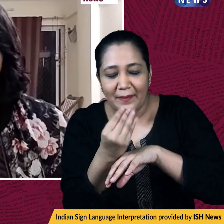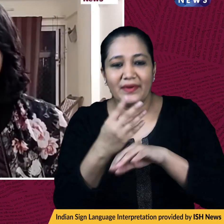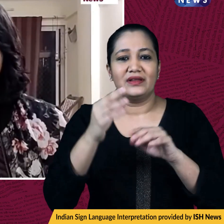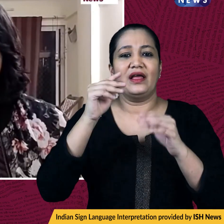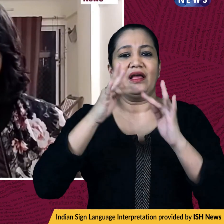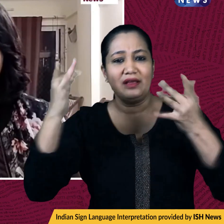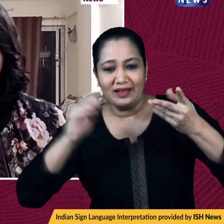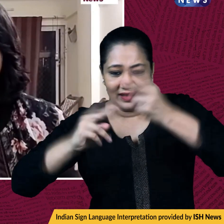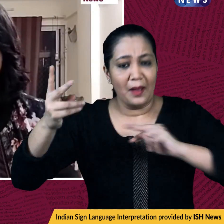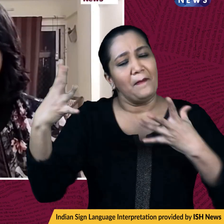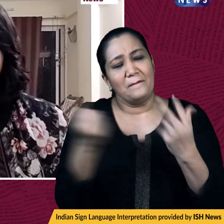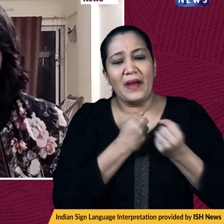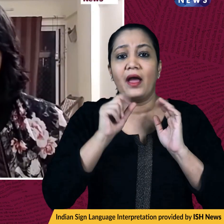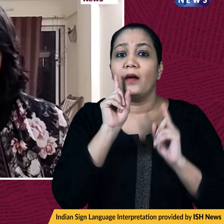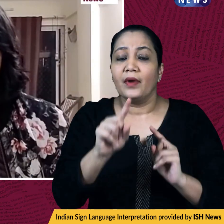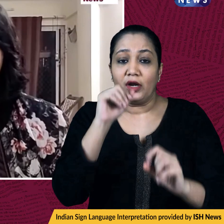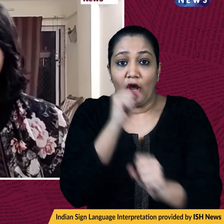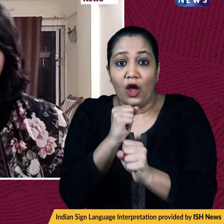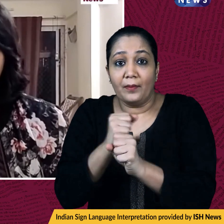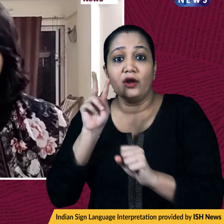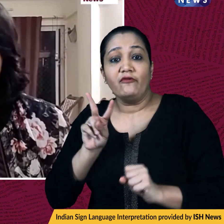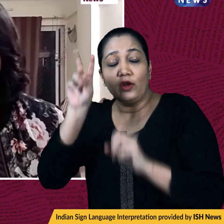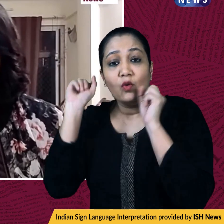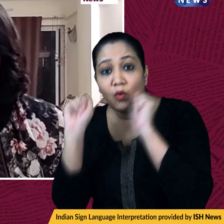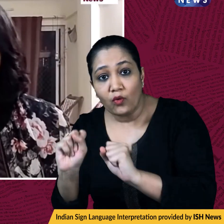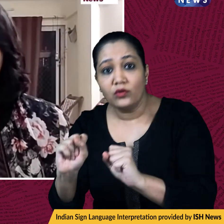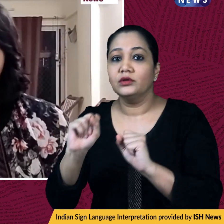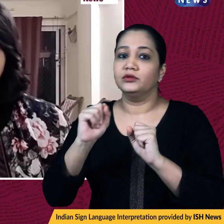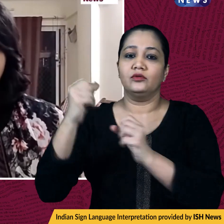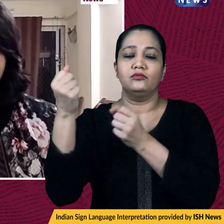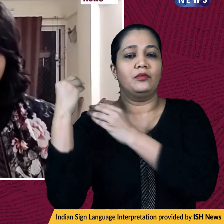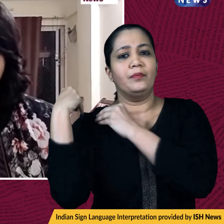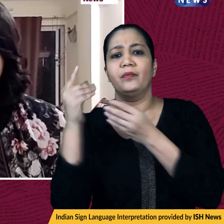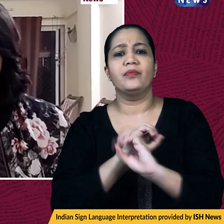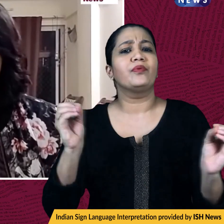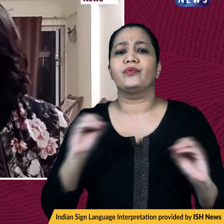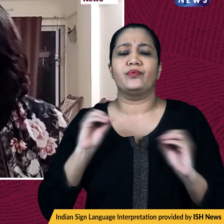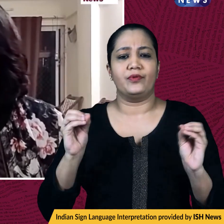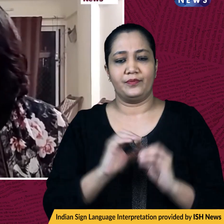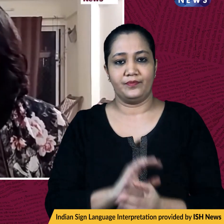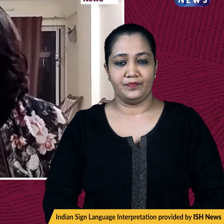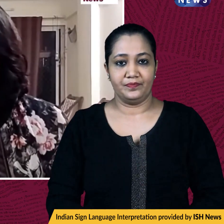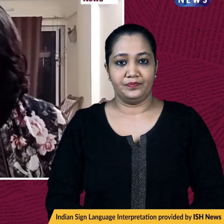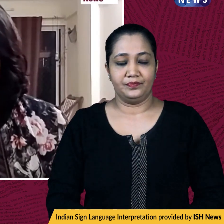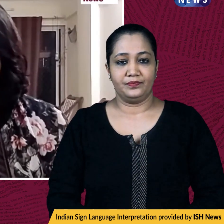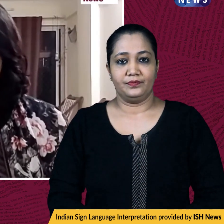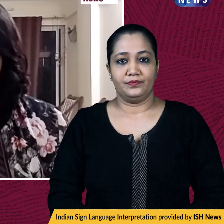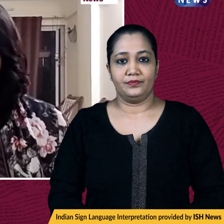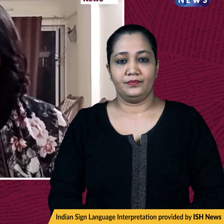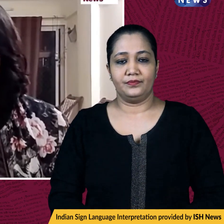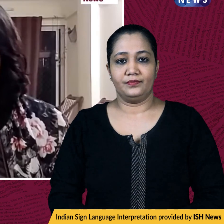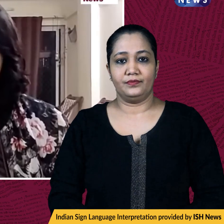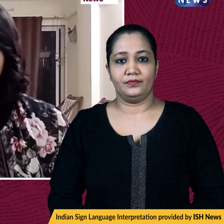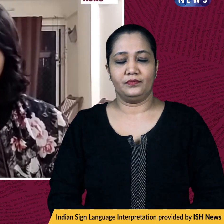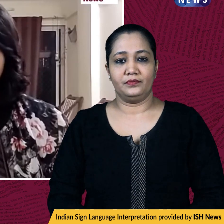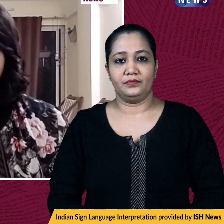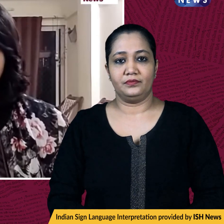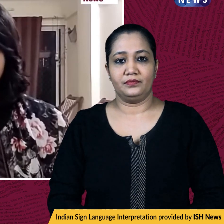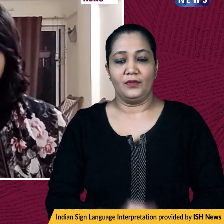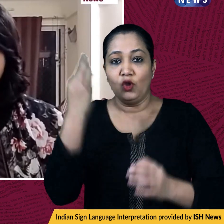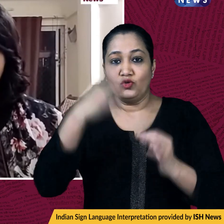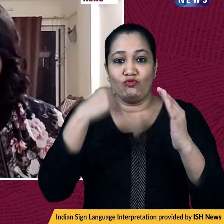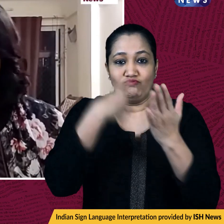climate. Moving on to business news right now, a day after the government announced that income from digital assets will be taxed at 30%, there